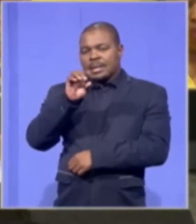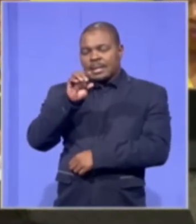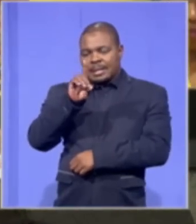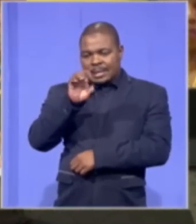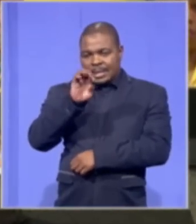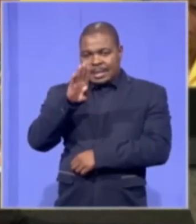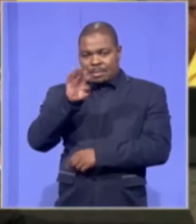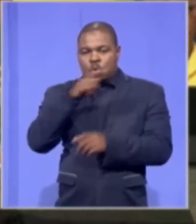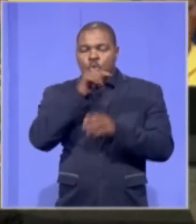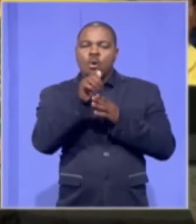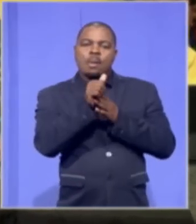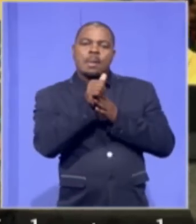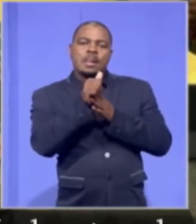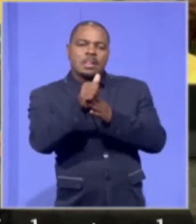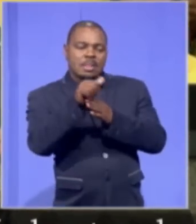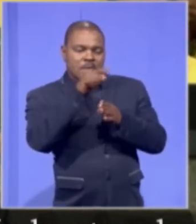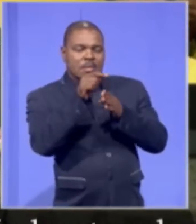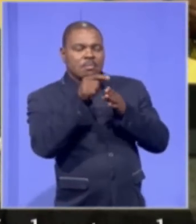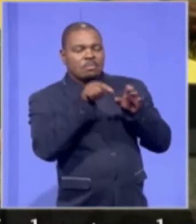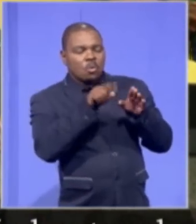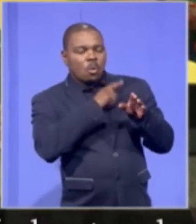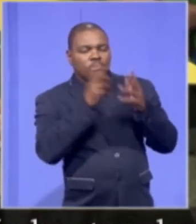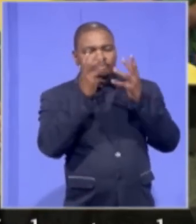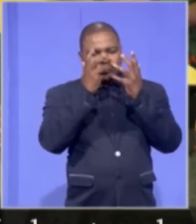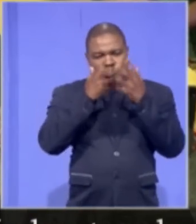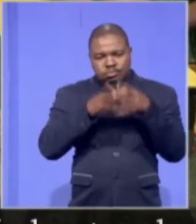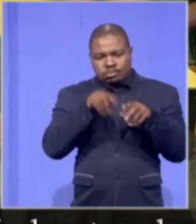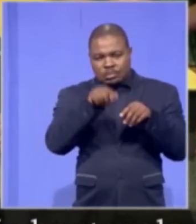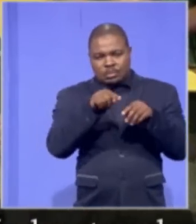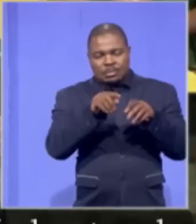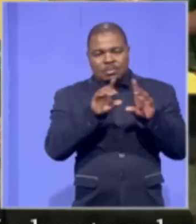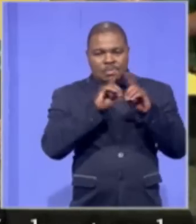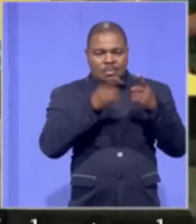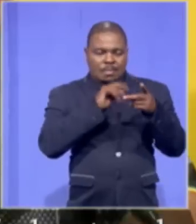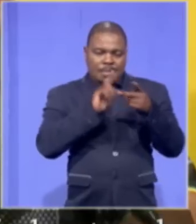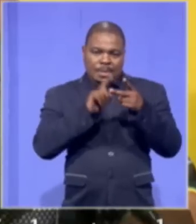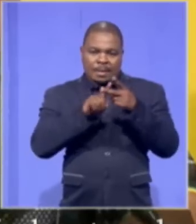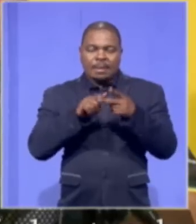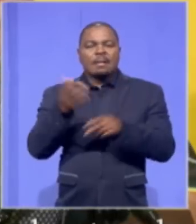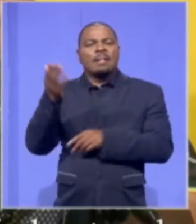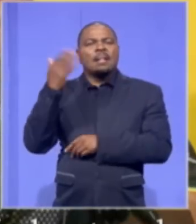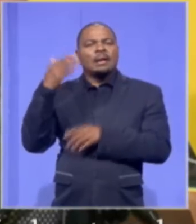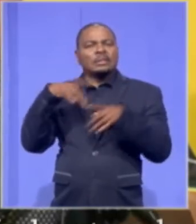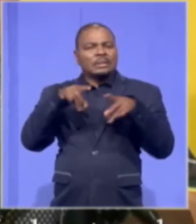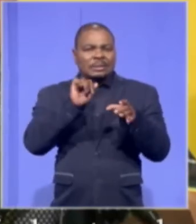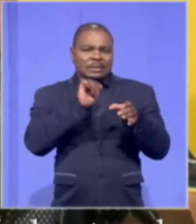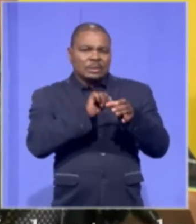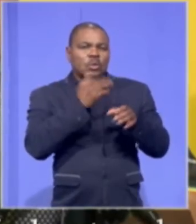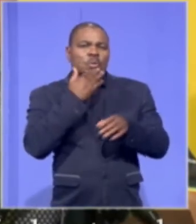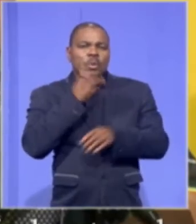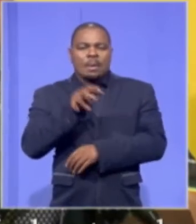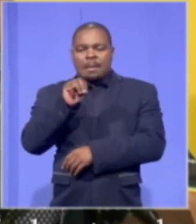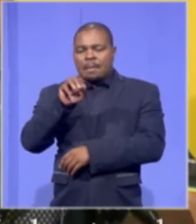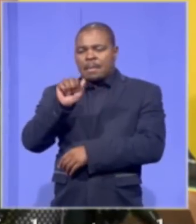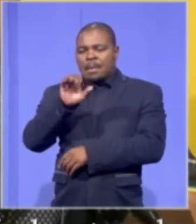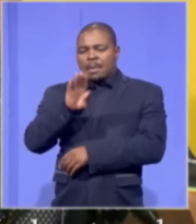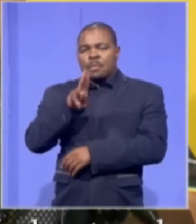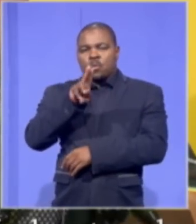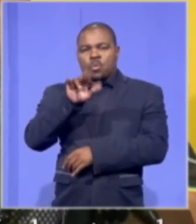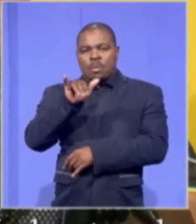bjo buswa bja nakwana bjalo ka morulaganyi wa mokgatlo mola modulasetulo wa peleng wa mokgatlo Mike